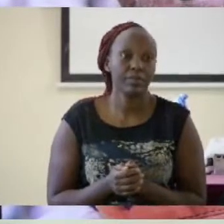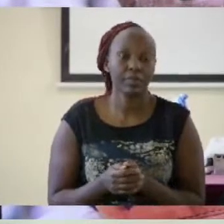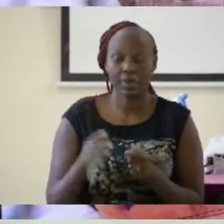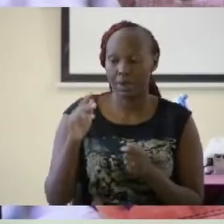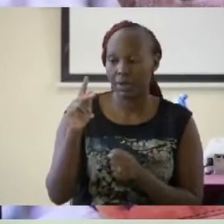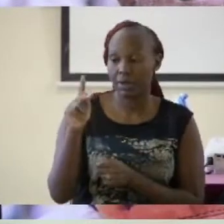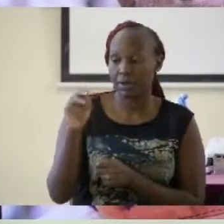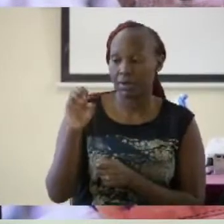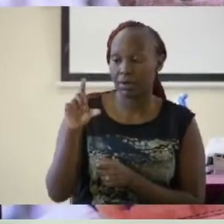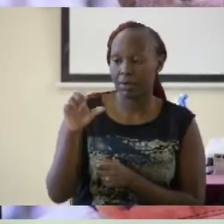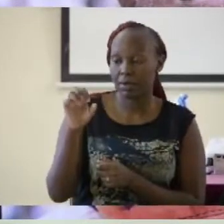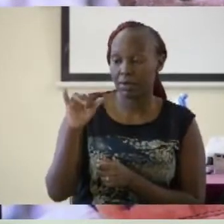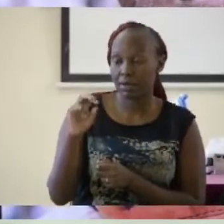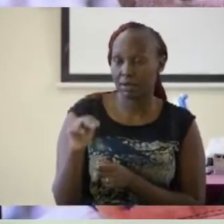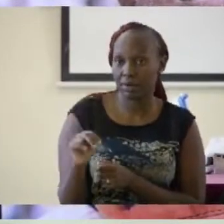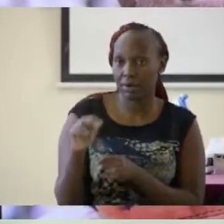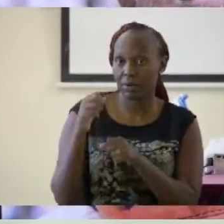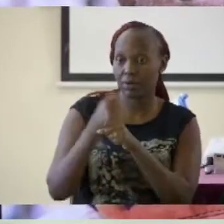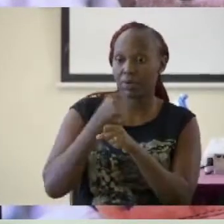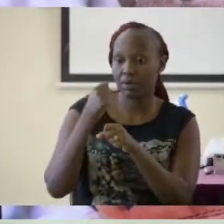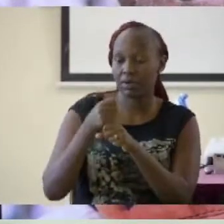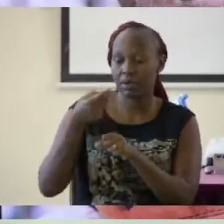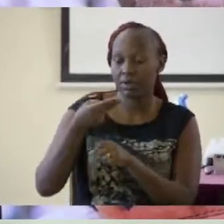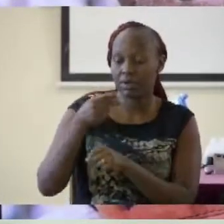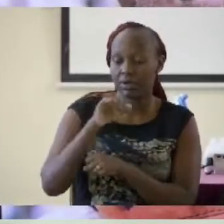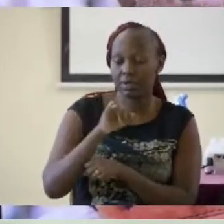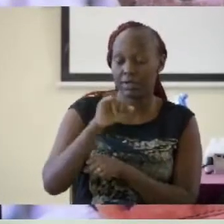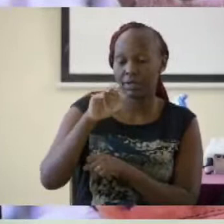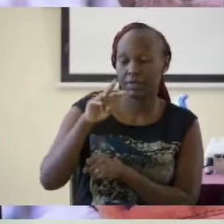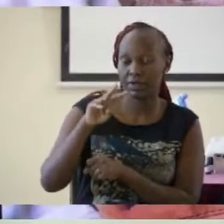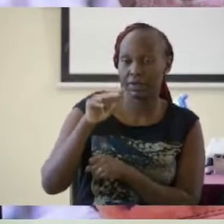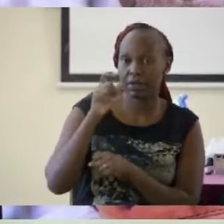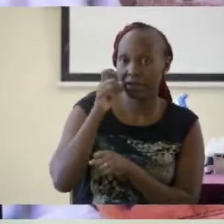Kellen works on HIV and health rights.